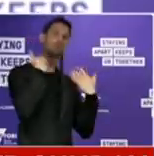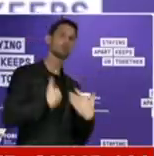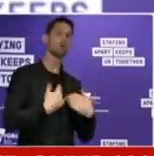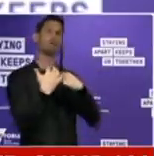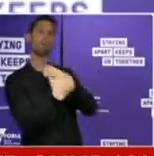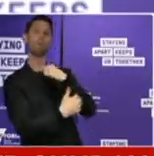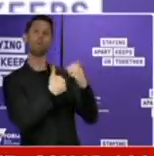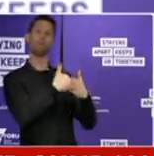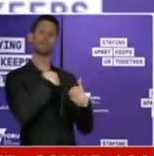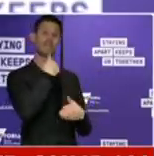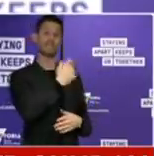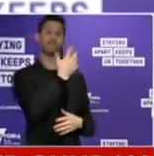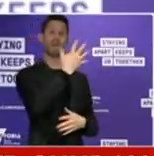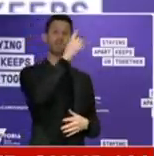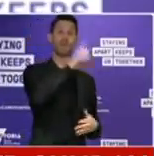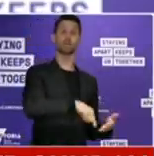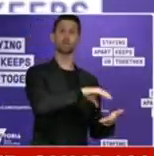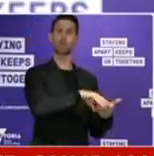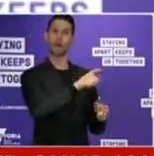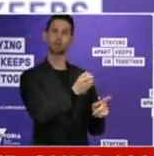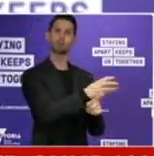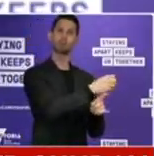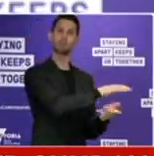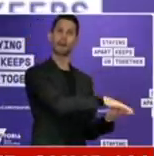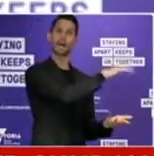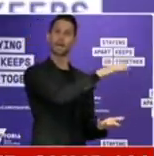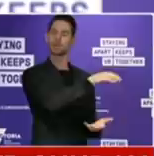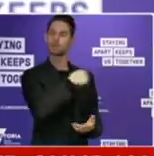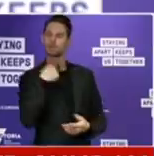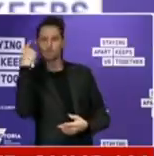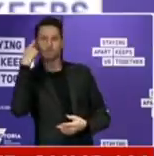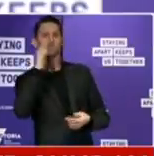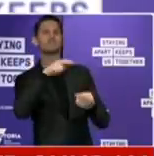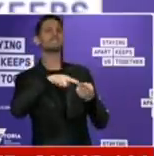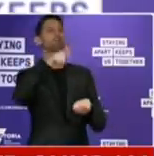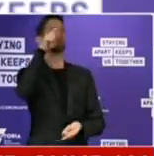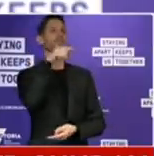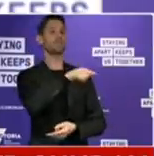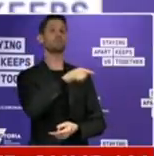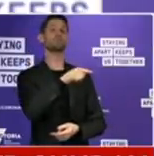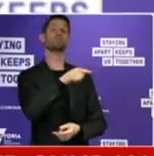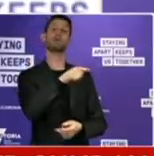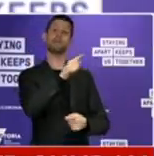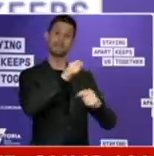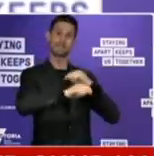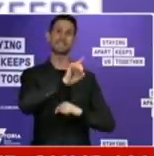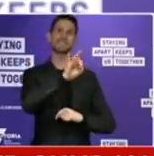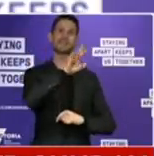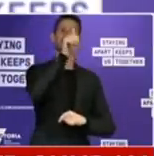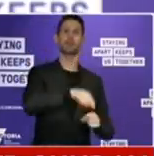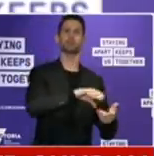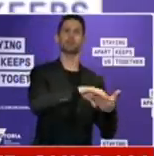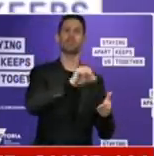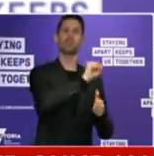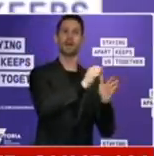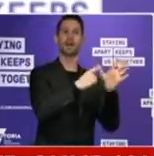about $5,000. It's our intention to increase those asset holdings now to $10,000. So in